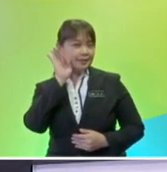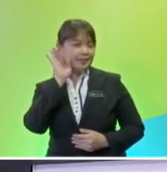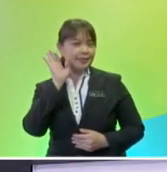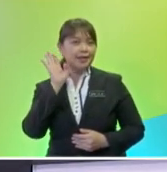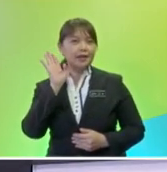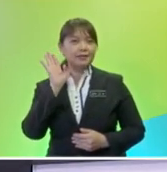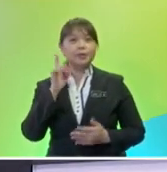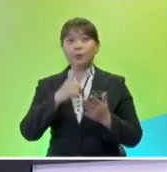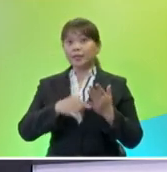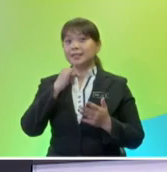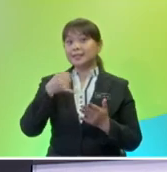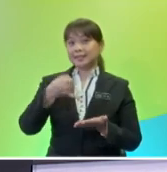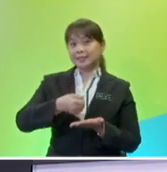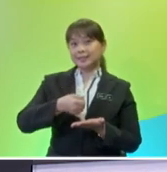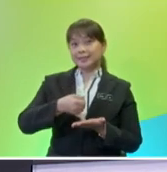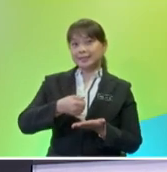sticking to...